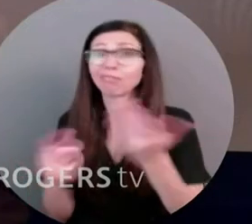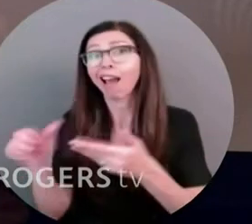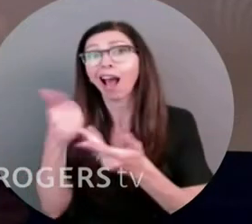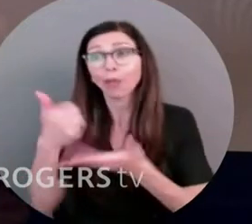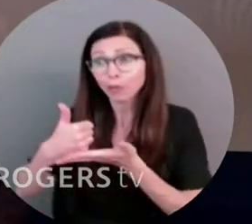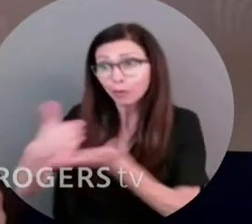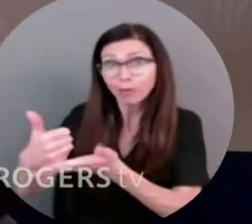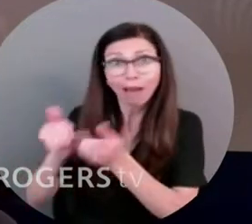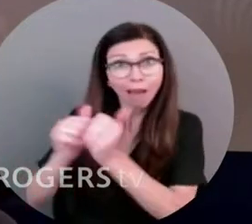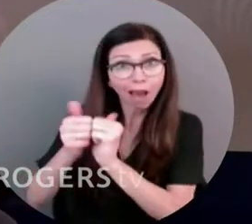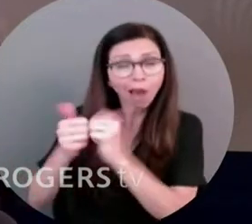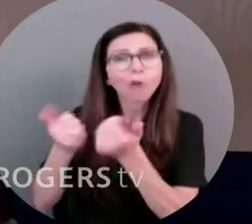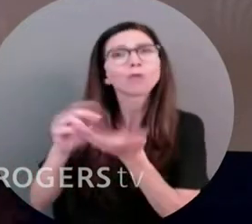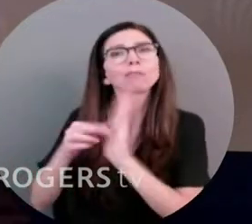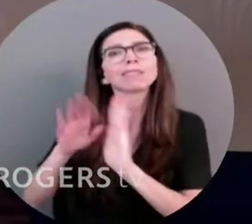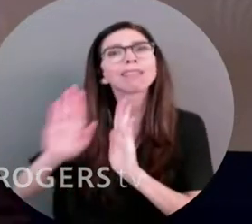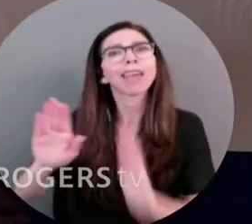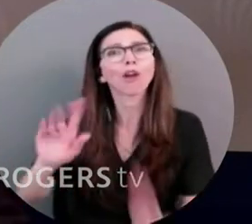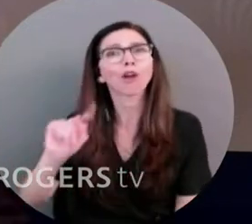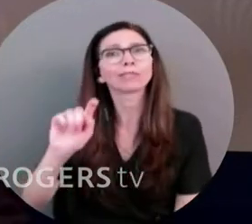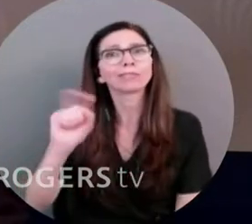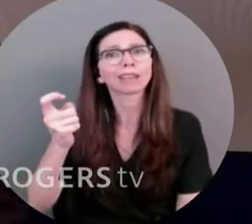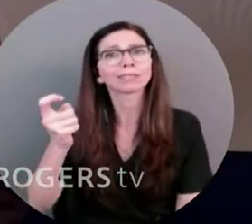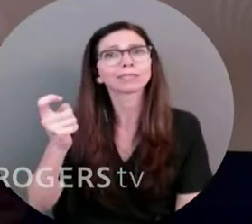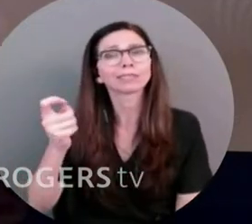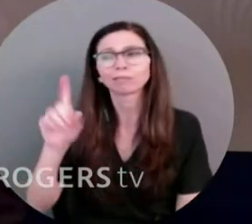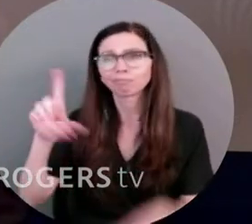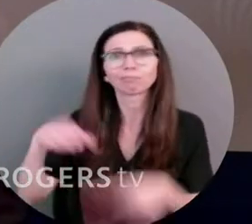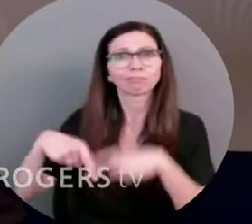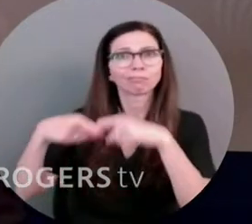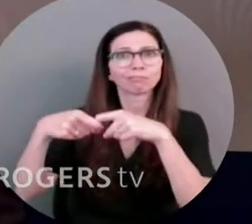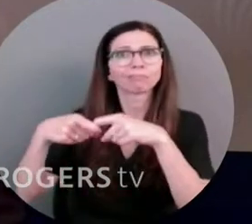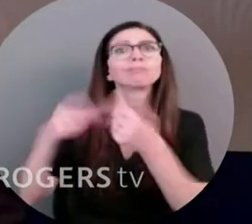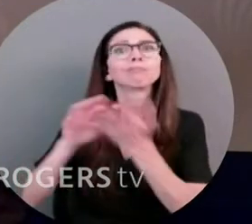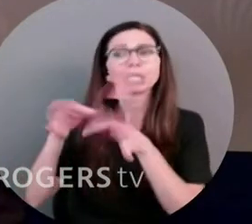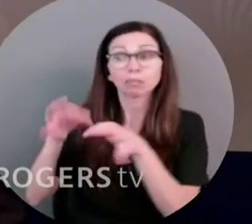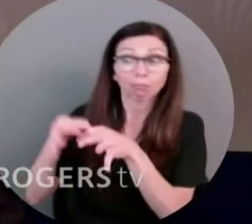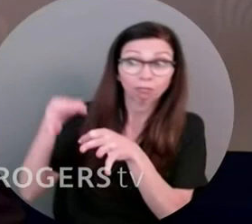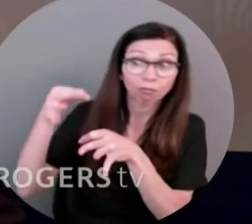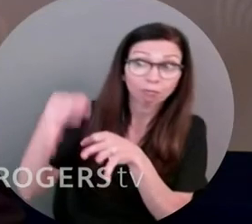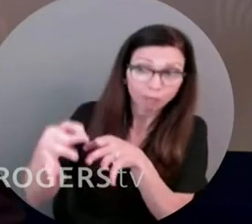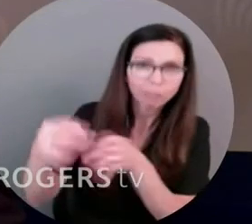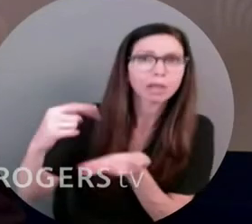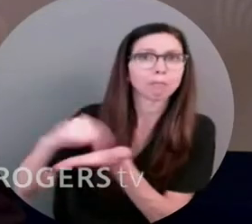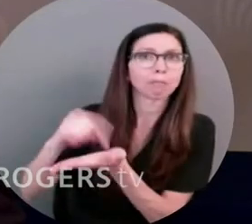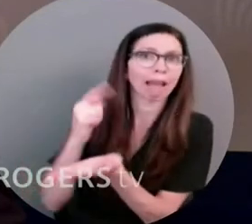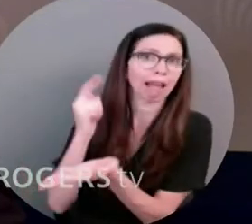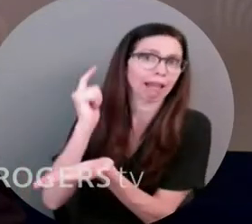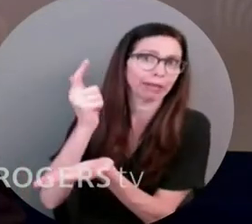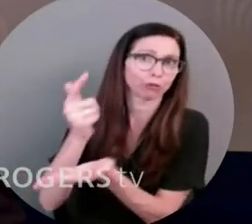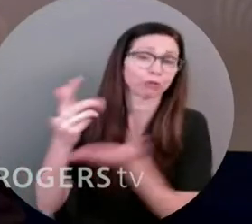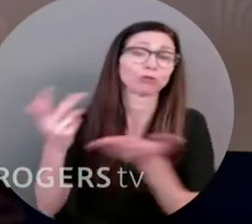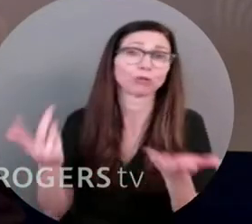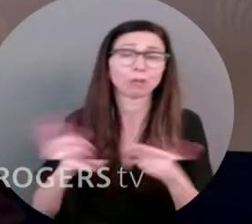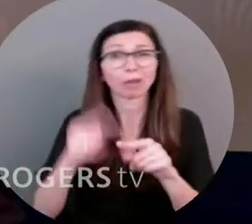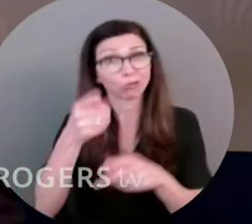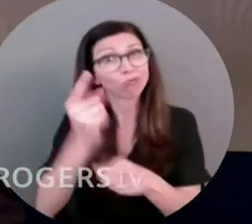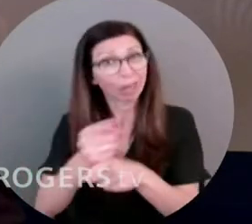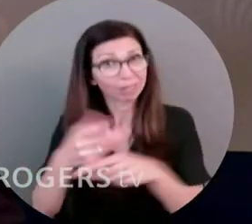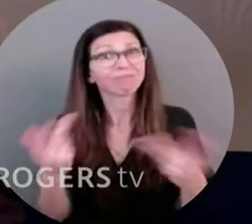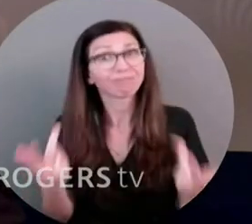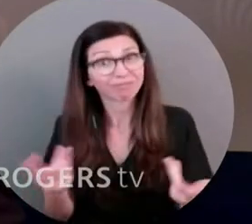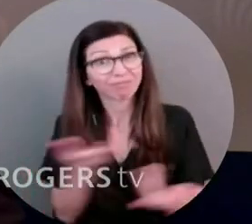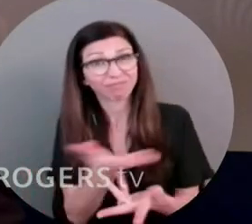flow challenge. They're having cash flow challenges. But you're right. The restaurant industry, is it's a very tight